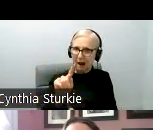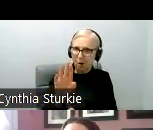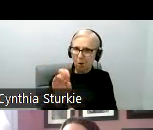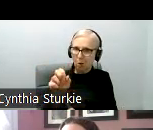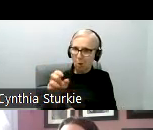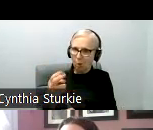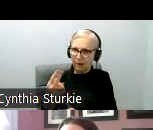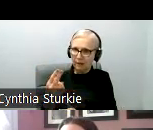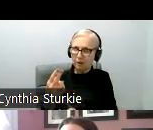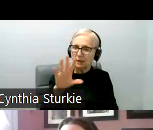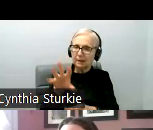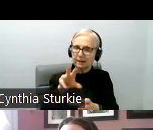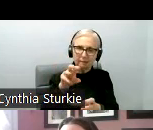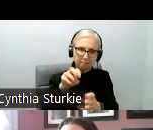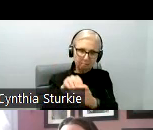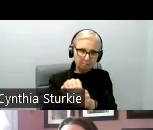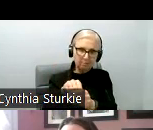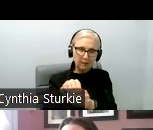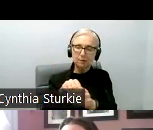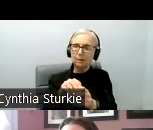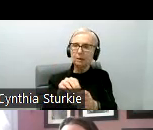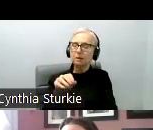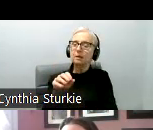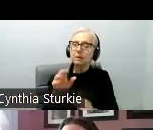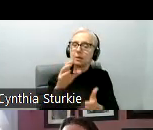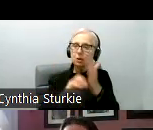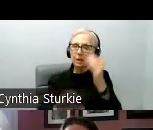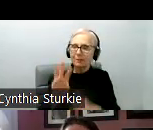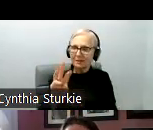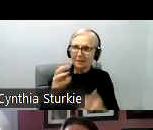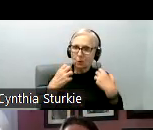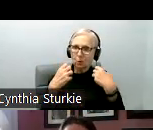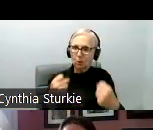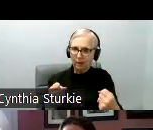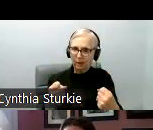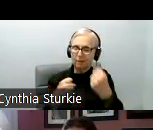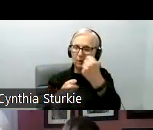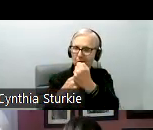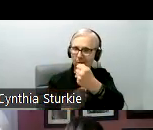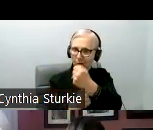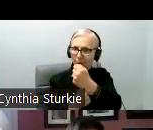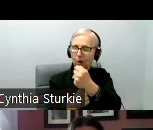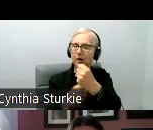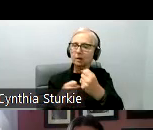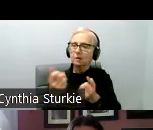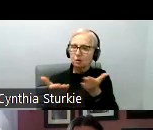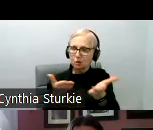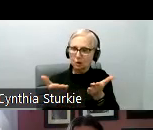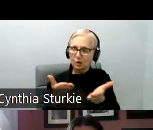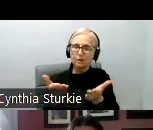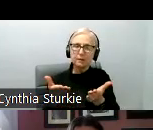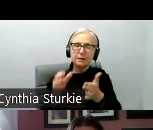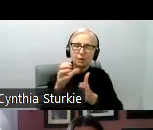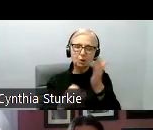education, and engagement. Chapter 6 is recovery support services rendered by peer support professionals. And